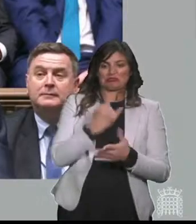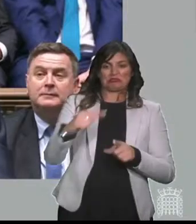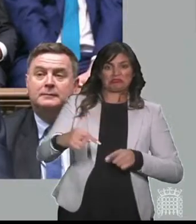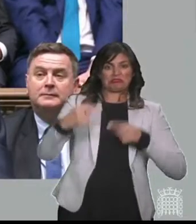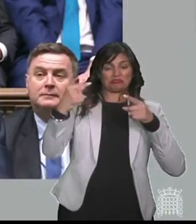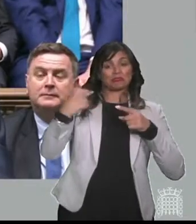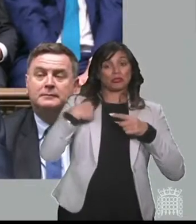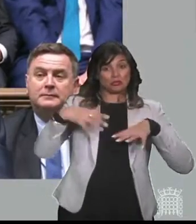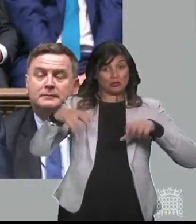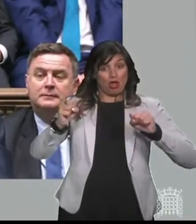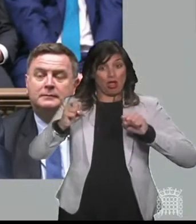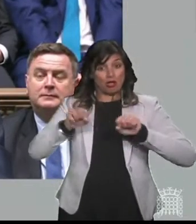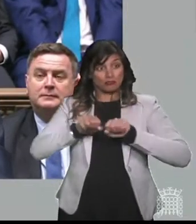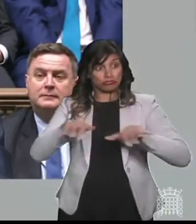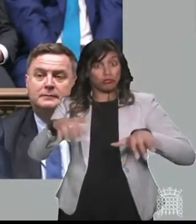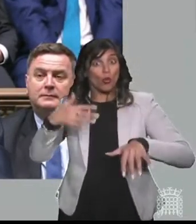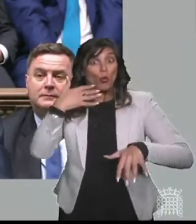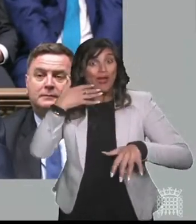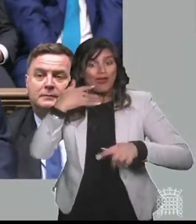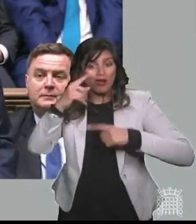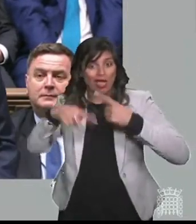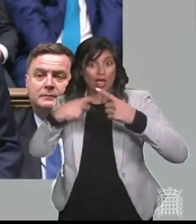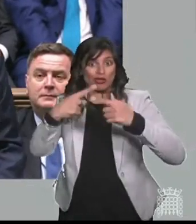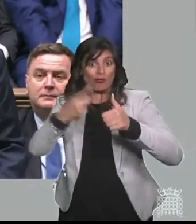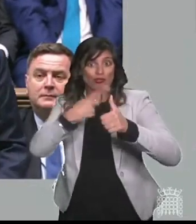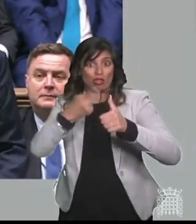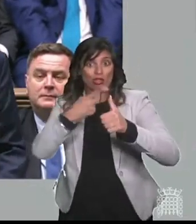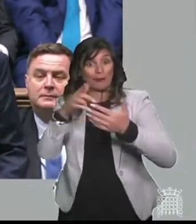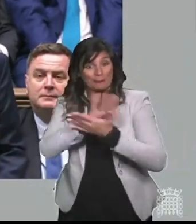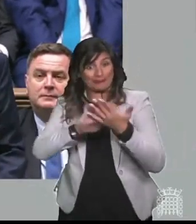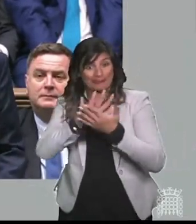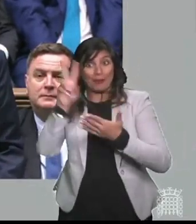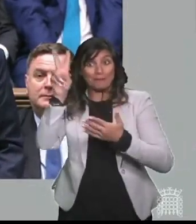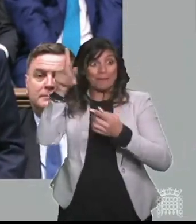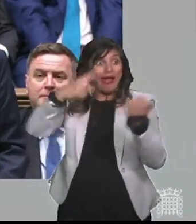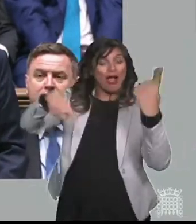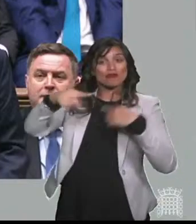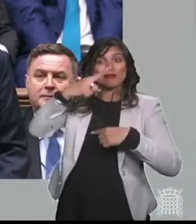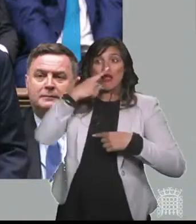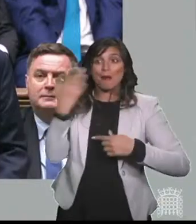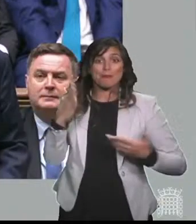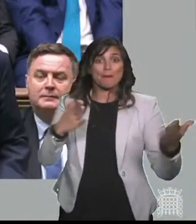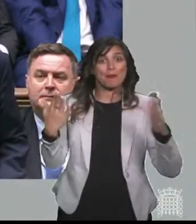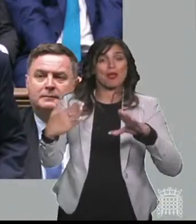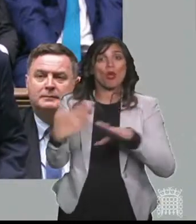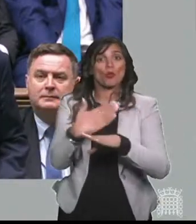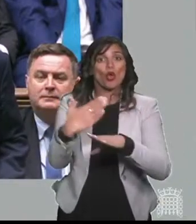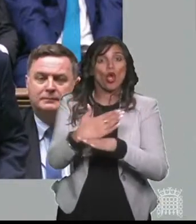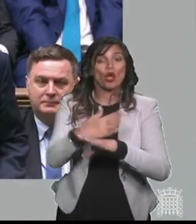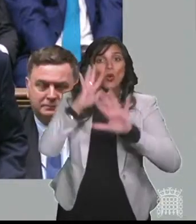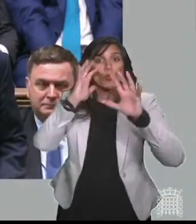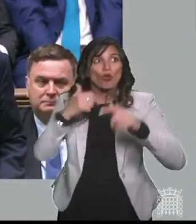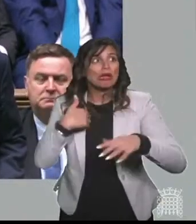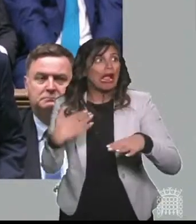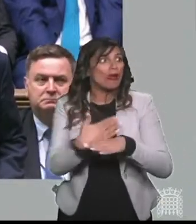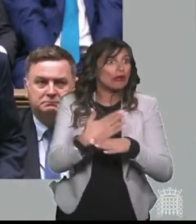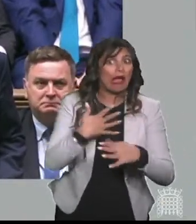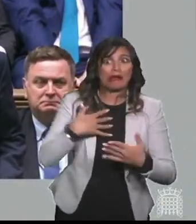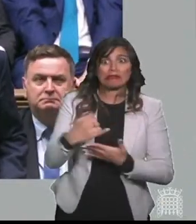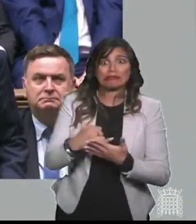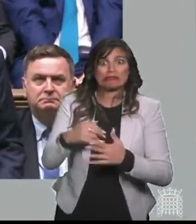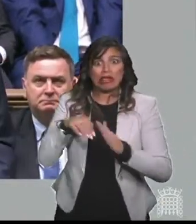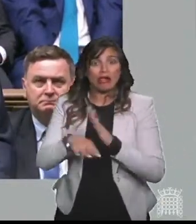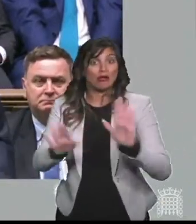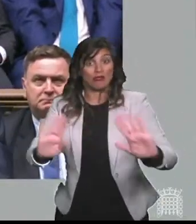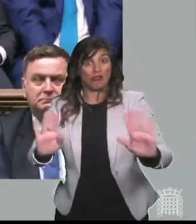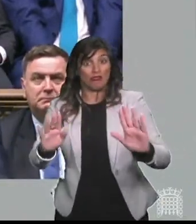will help tens of thousands of parents return to work without having to worry about damaging their career prospects. Today